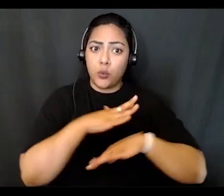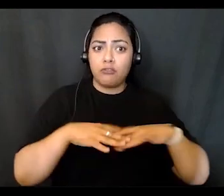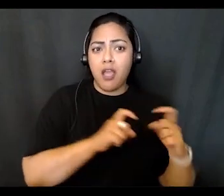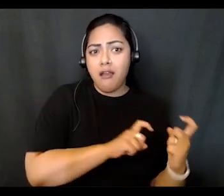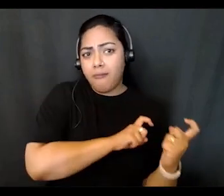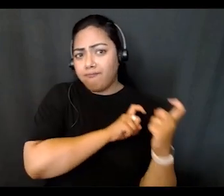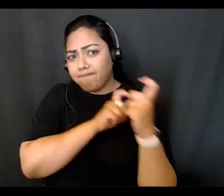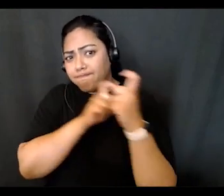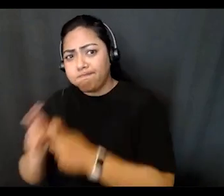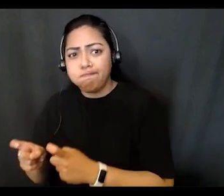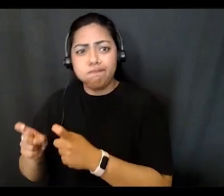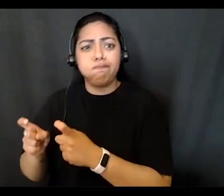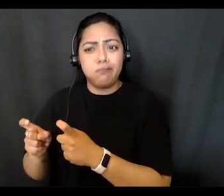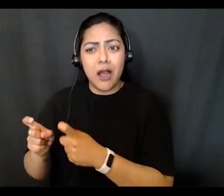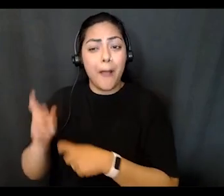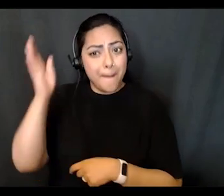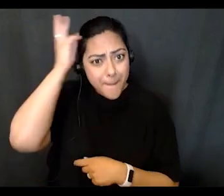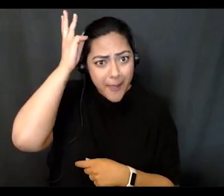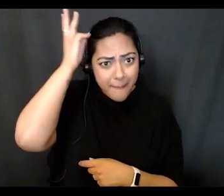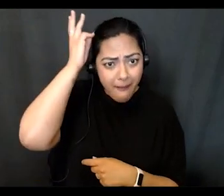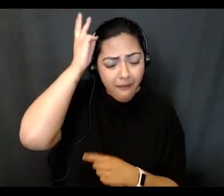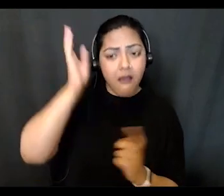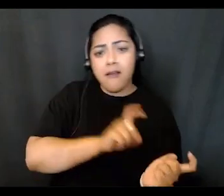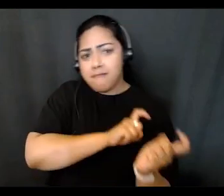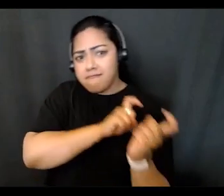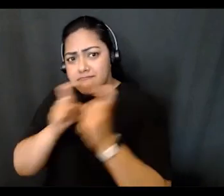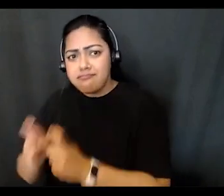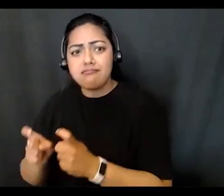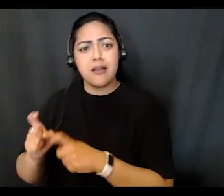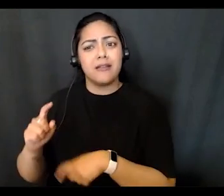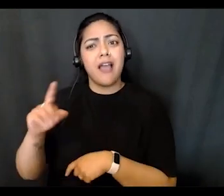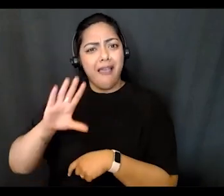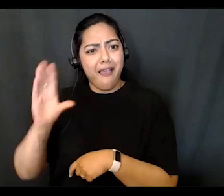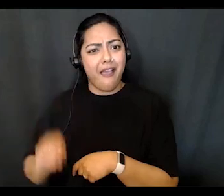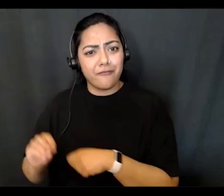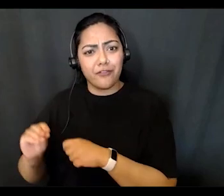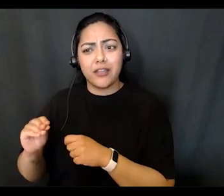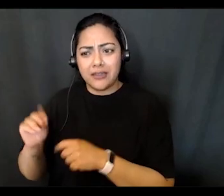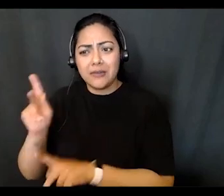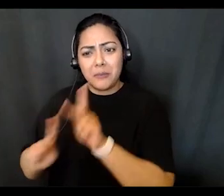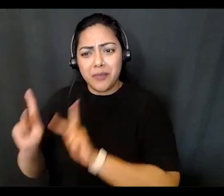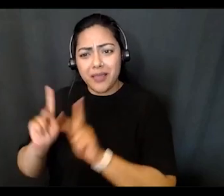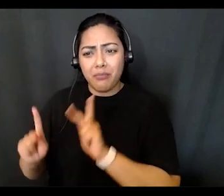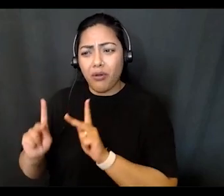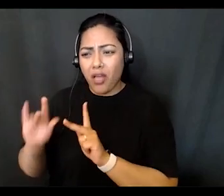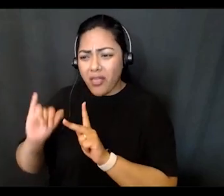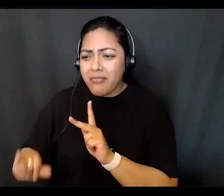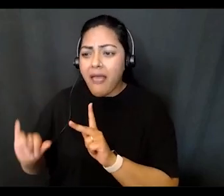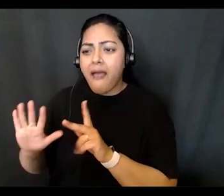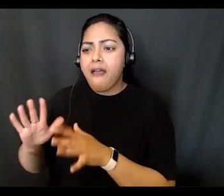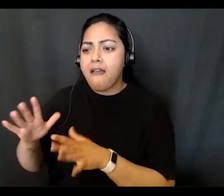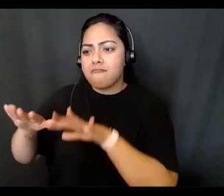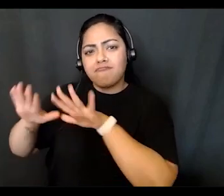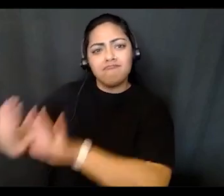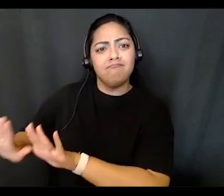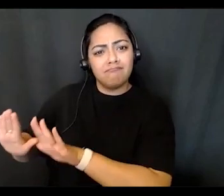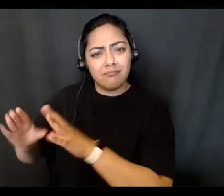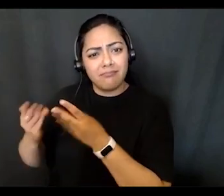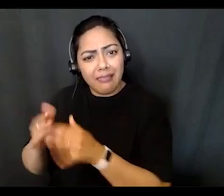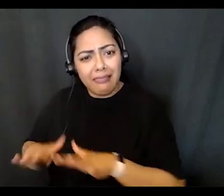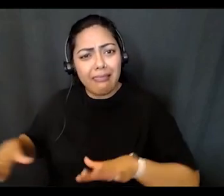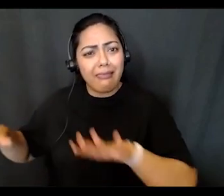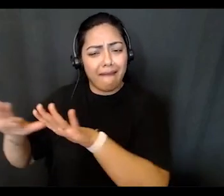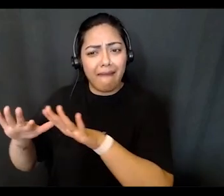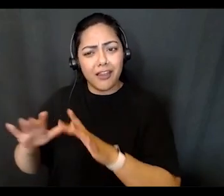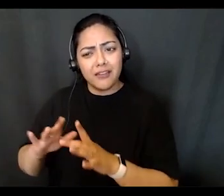African Nova Scotian communities from Mi'kmaq communities. And I'd not heard that story before. Again, this kind of hidden curriculum or